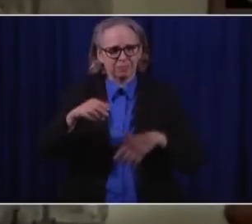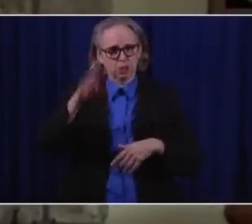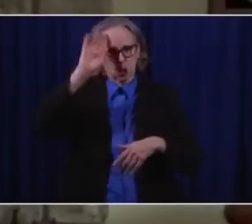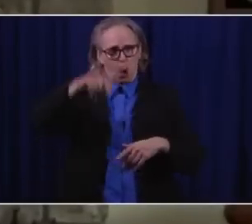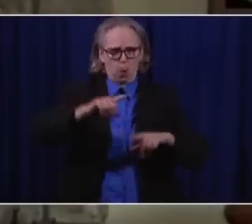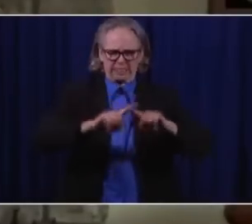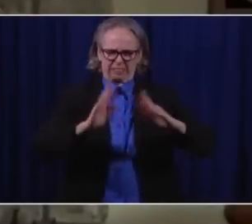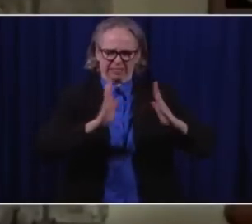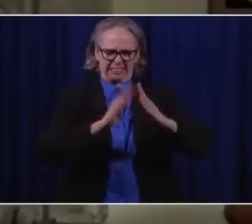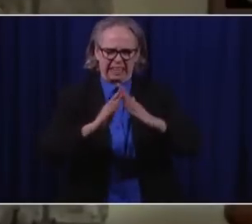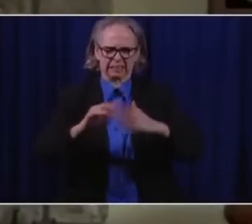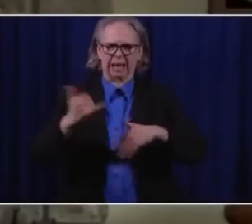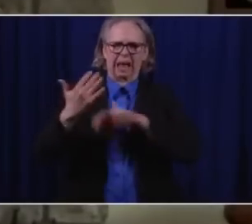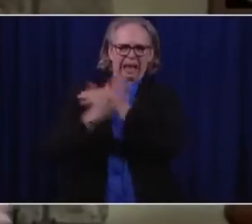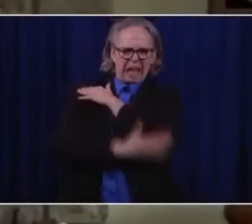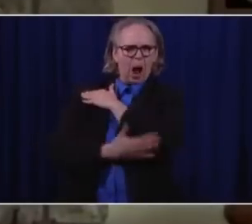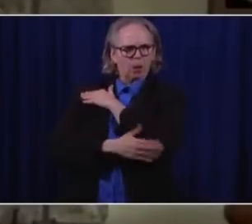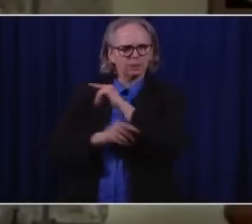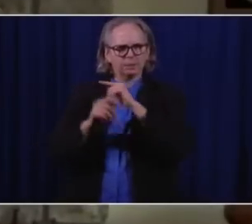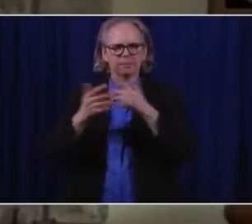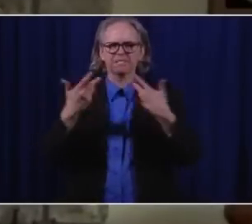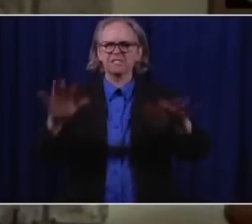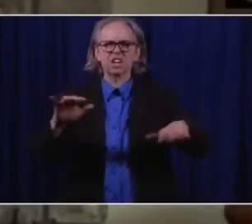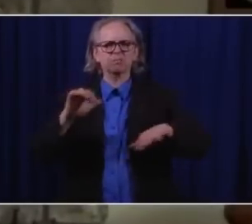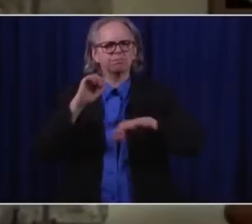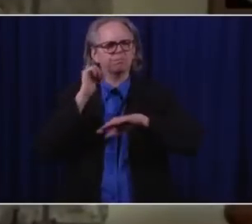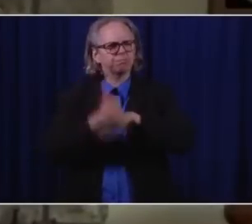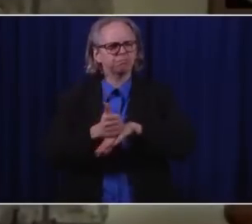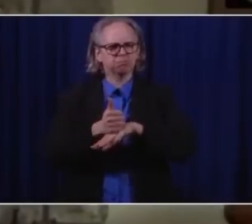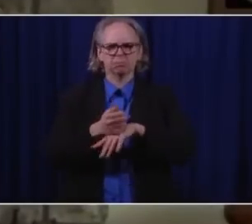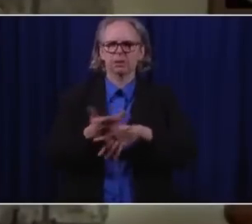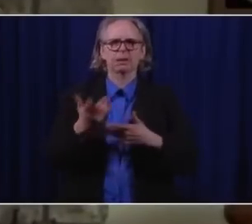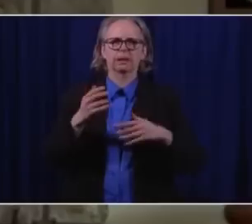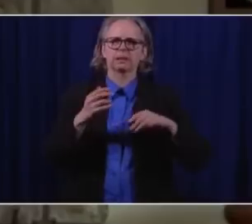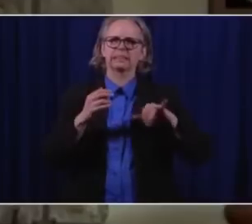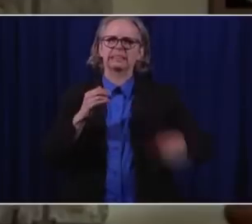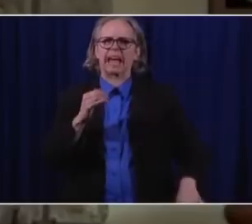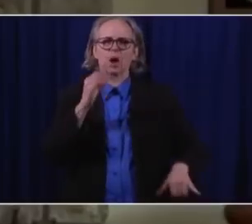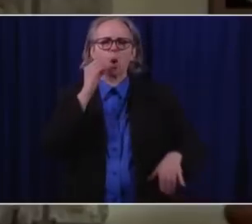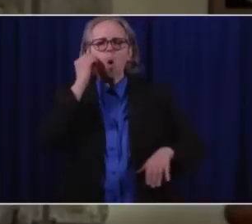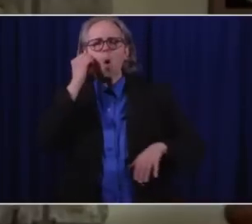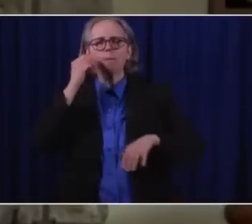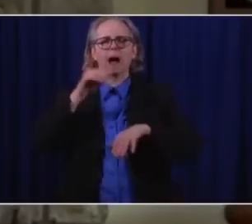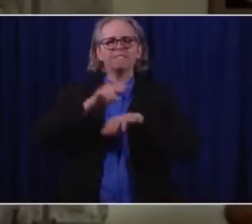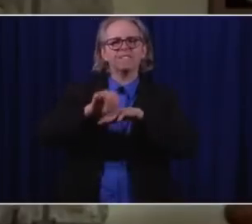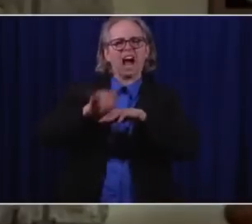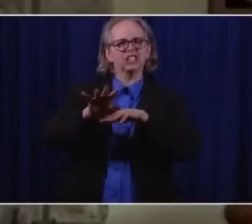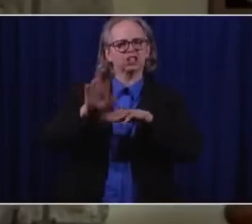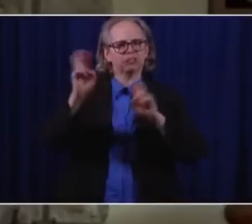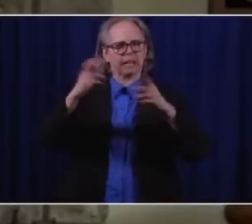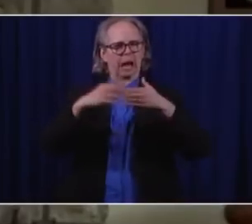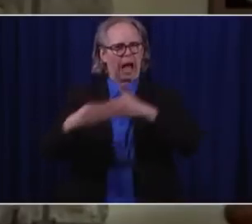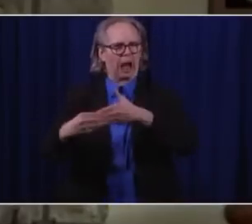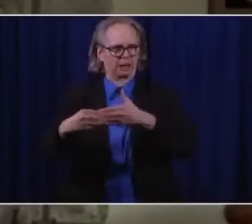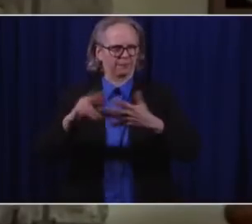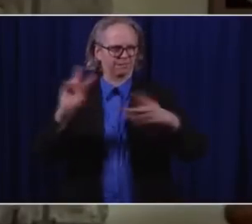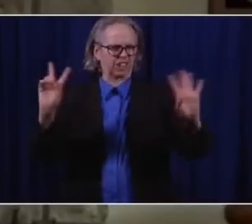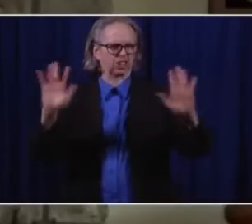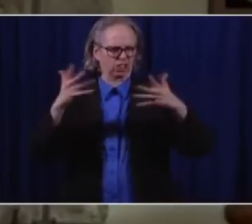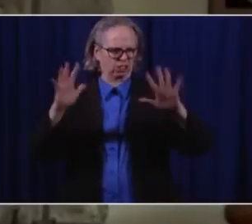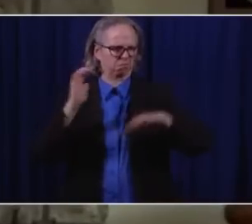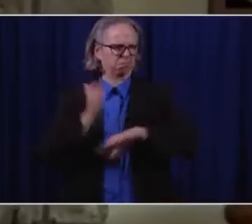that have had a stay-at-home advisory, which I think in most cases is an advisory, are very consistent with